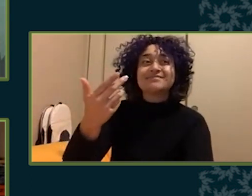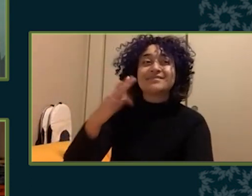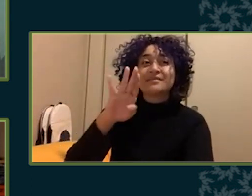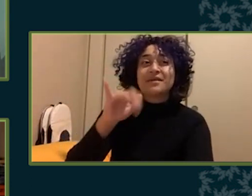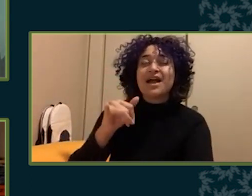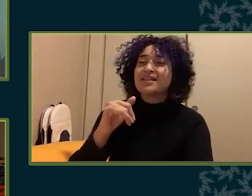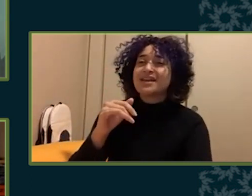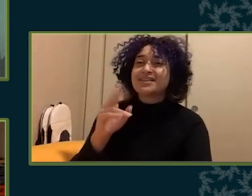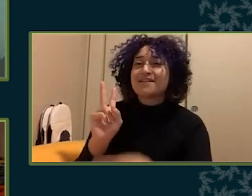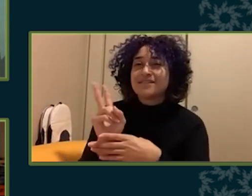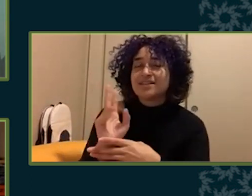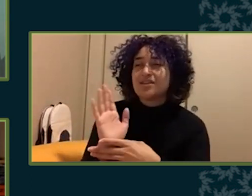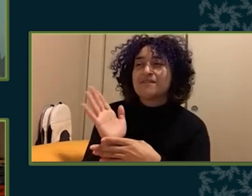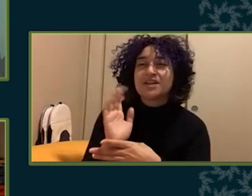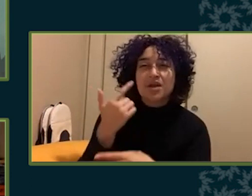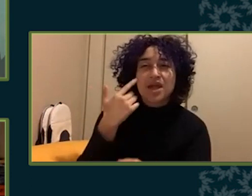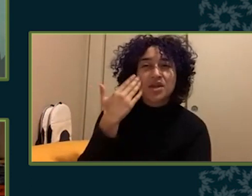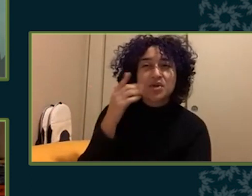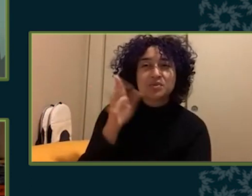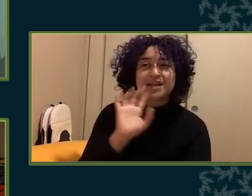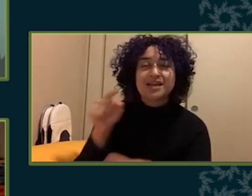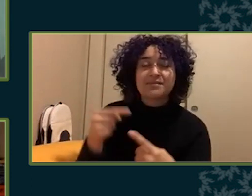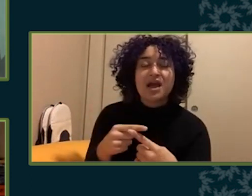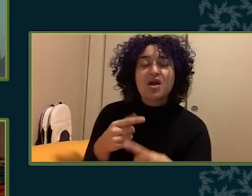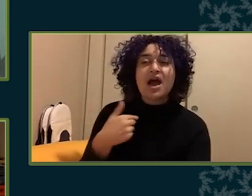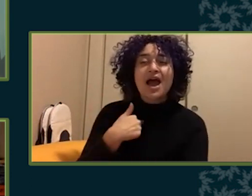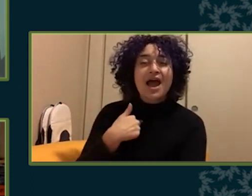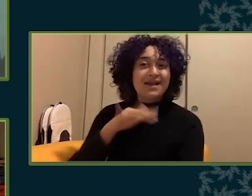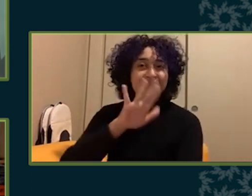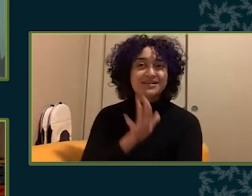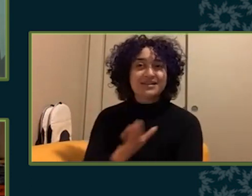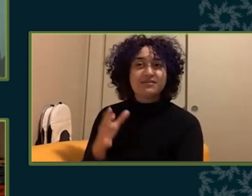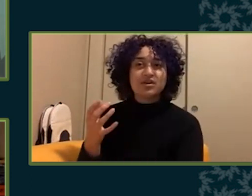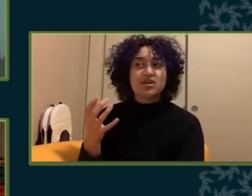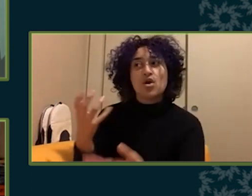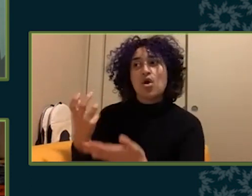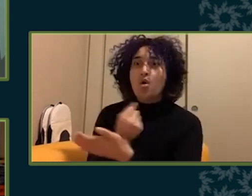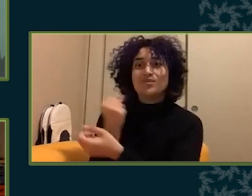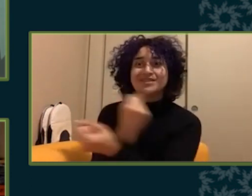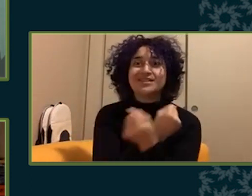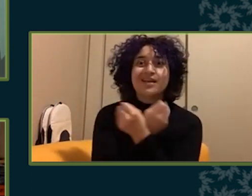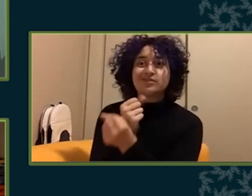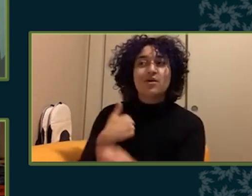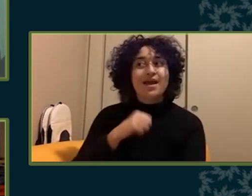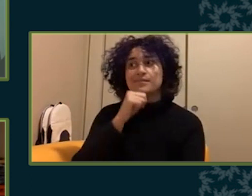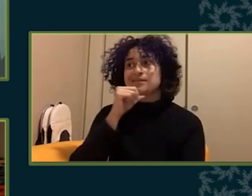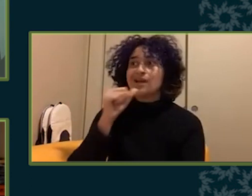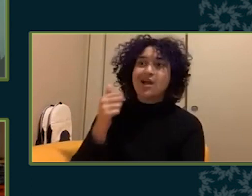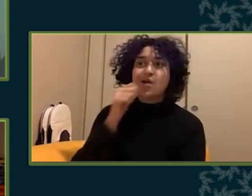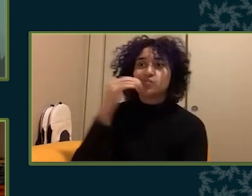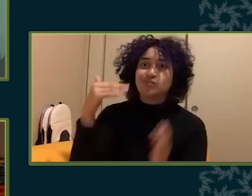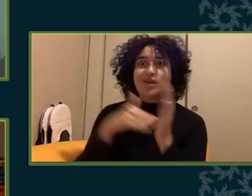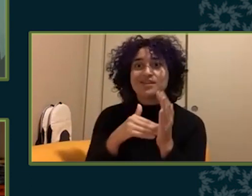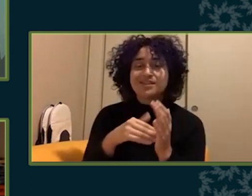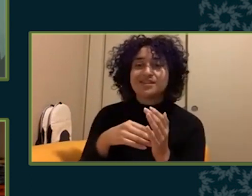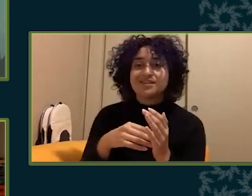referring to was I was doing I never owned slaves, so I'm not racist, white guy